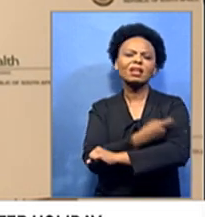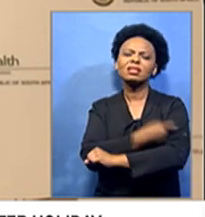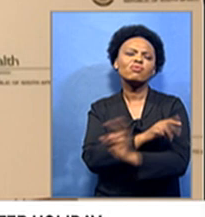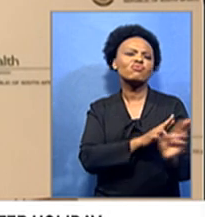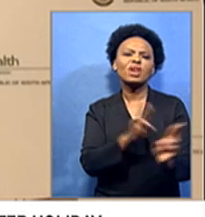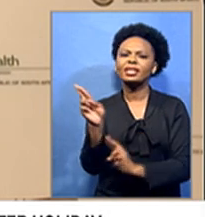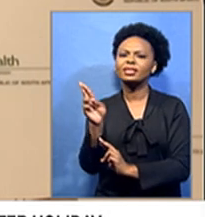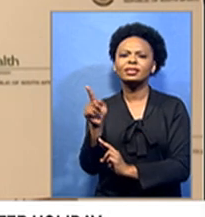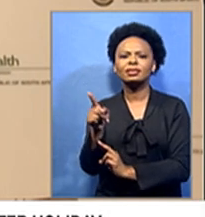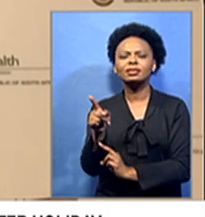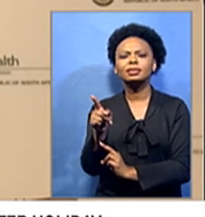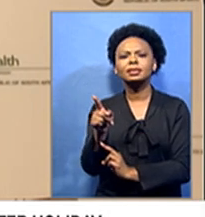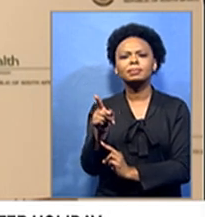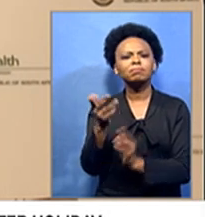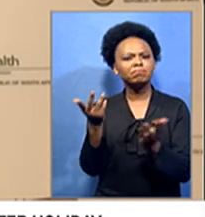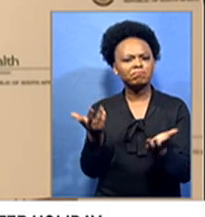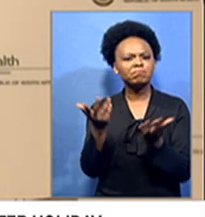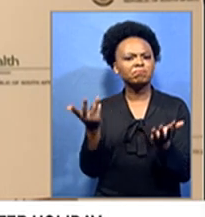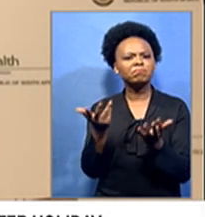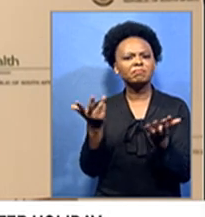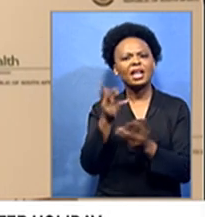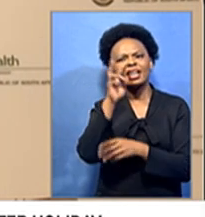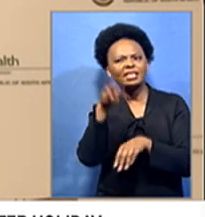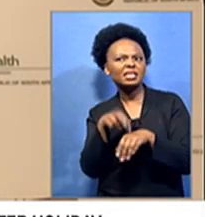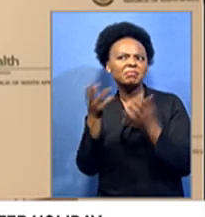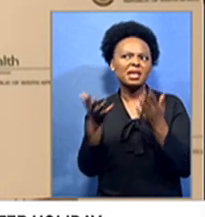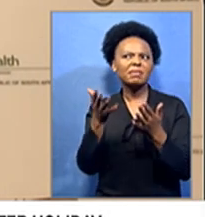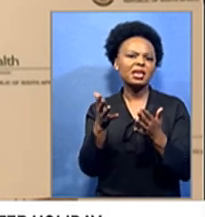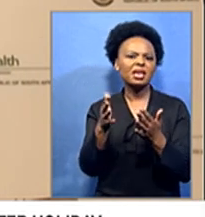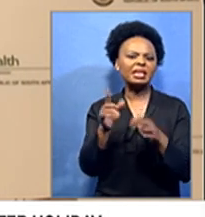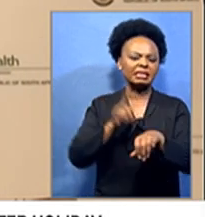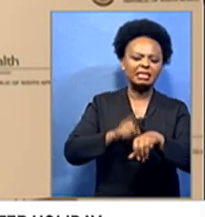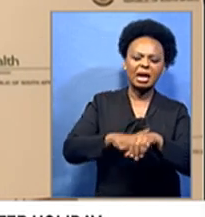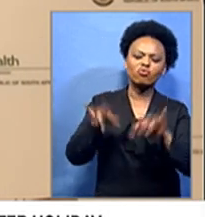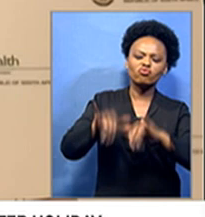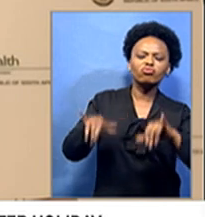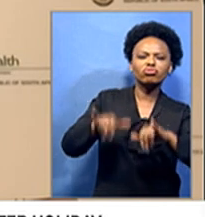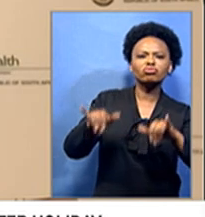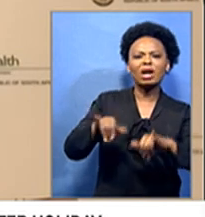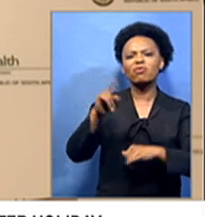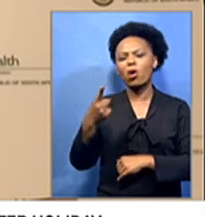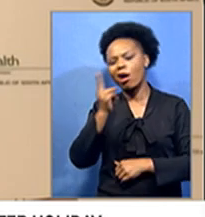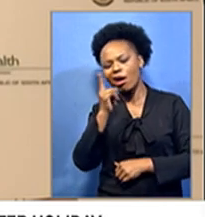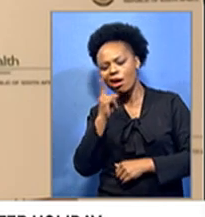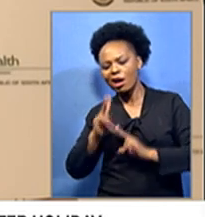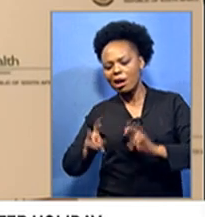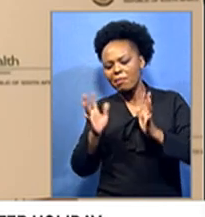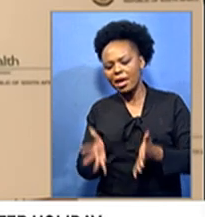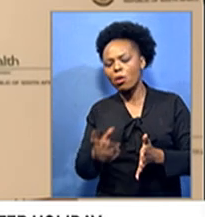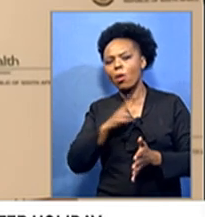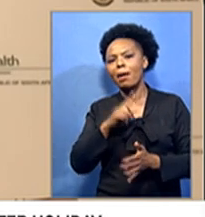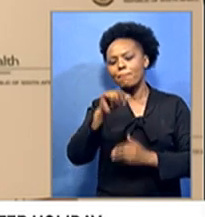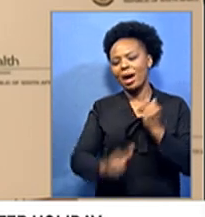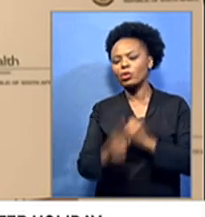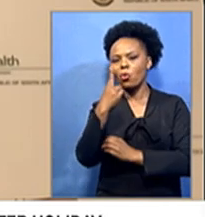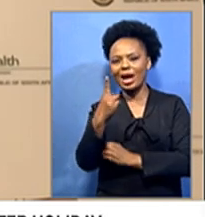except it's a compulsory period of waiting for safety and sterility check. They have to keep them for a month after manufacturing. So